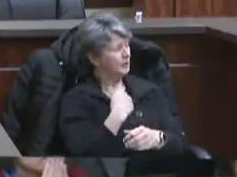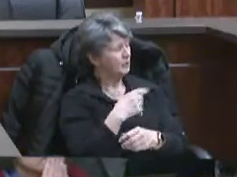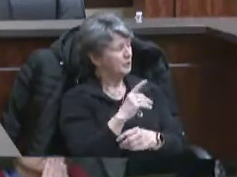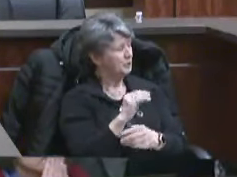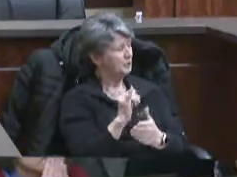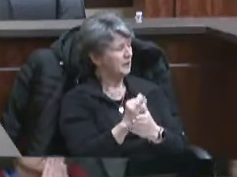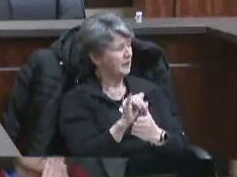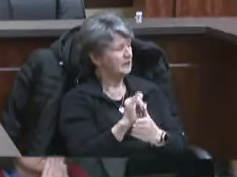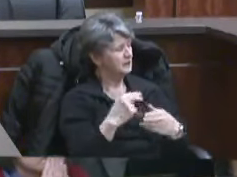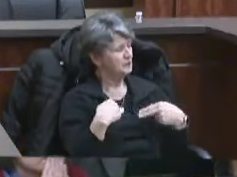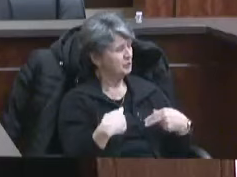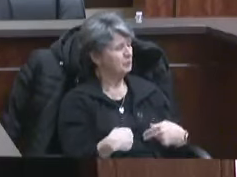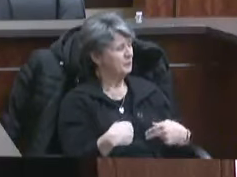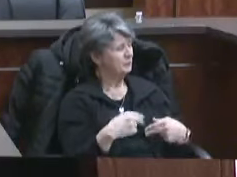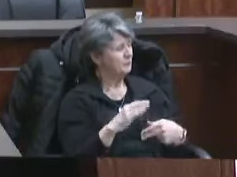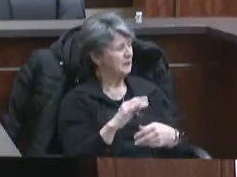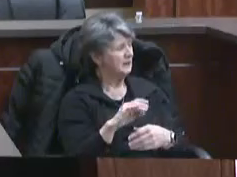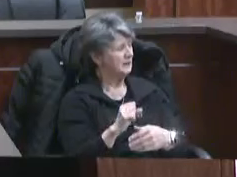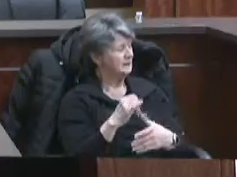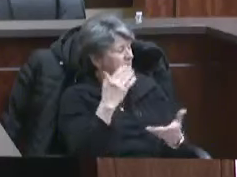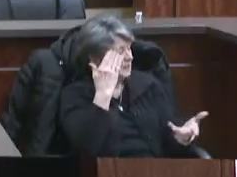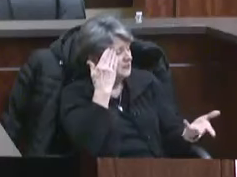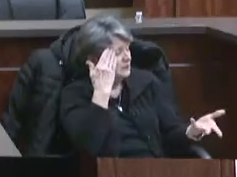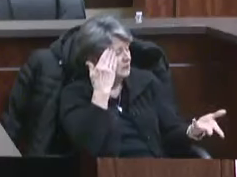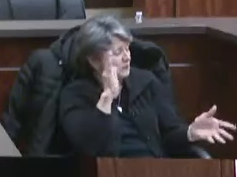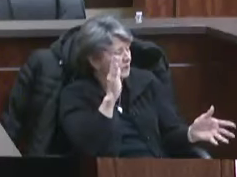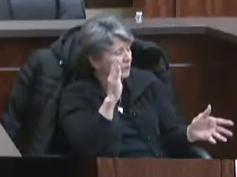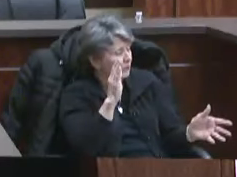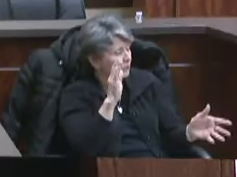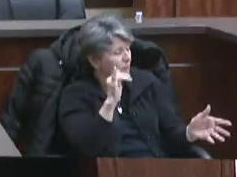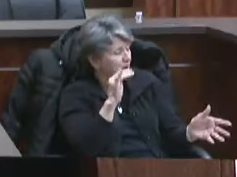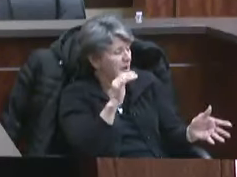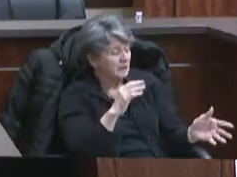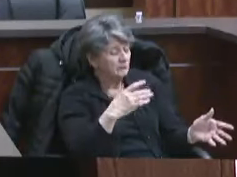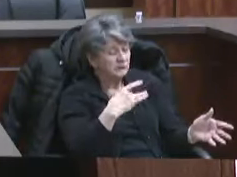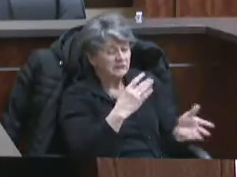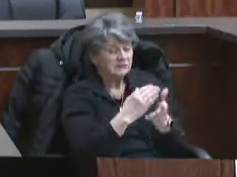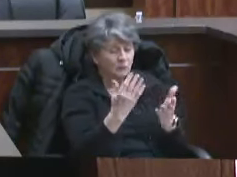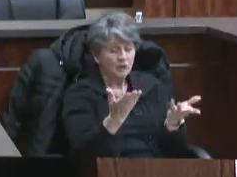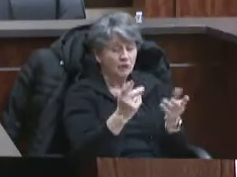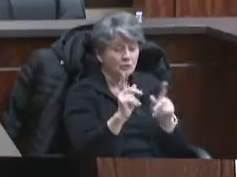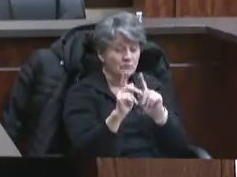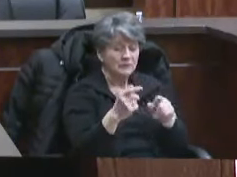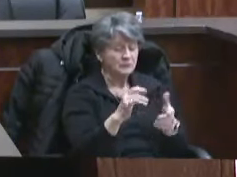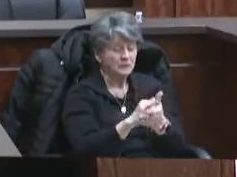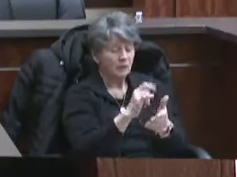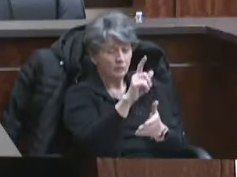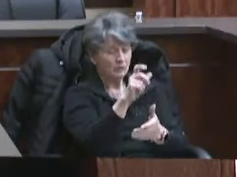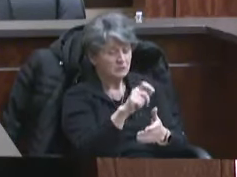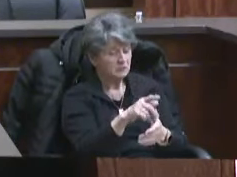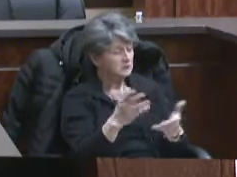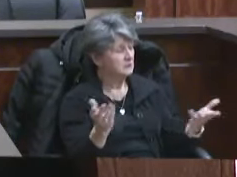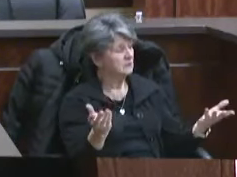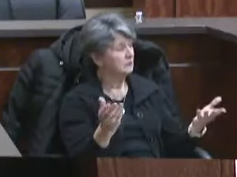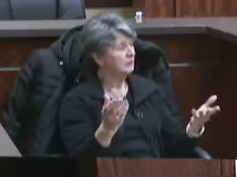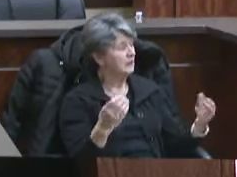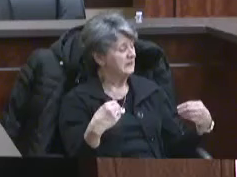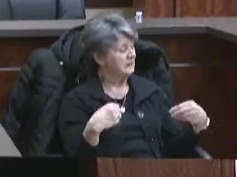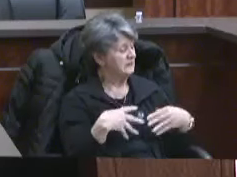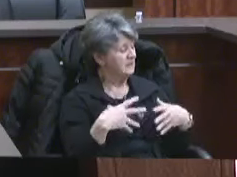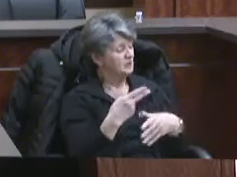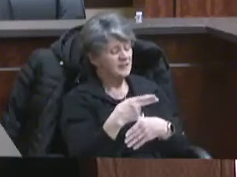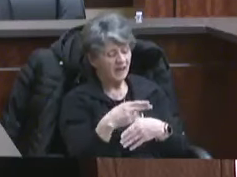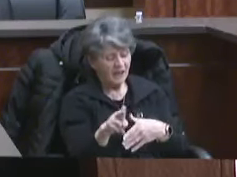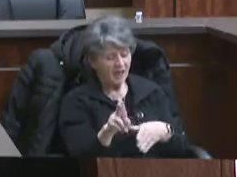beings? I don't know. I wish somebody in here would give me an answer to that. But it scares the hell out of